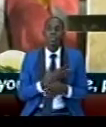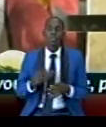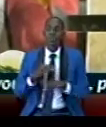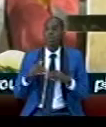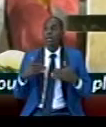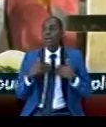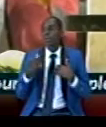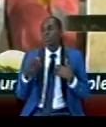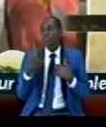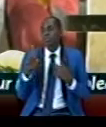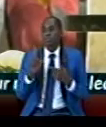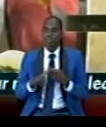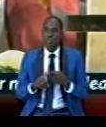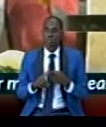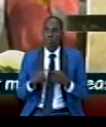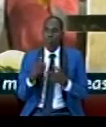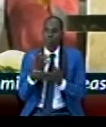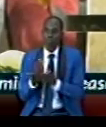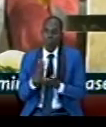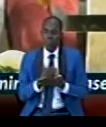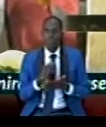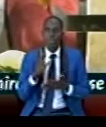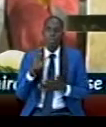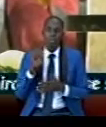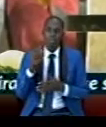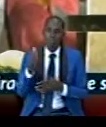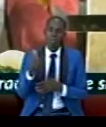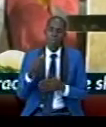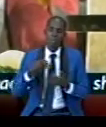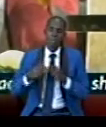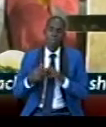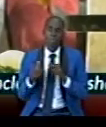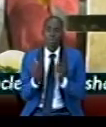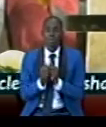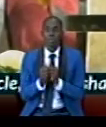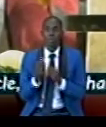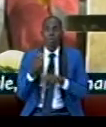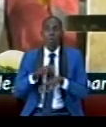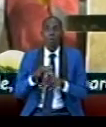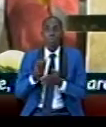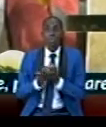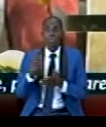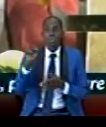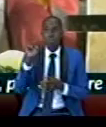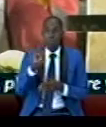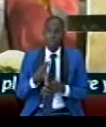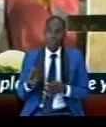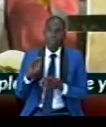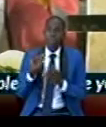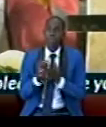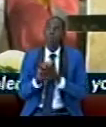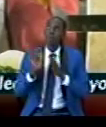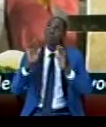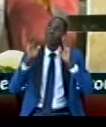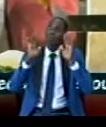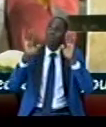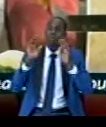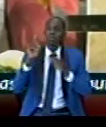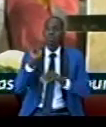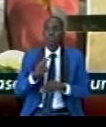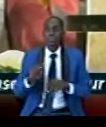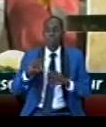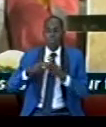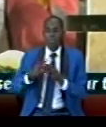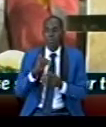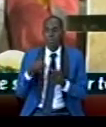problems with. But God was so faithful. On that Thursday, that wonderful Thursday, the beginning of this